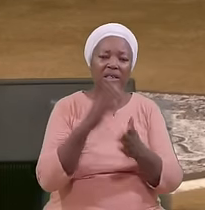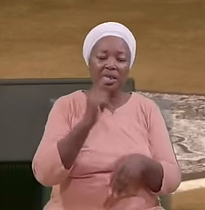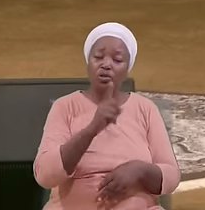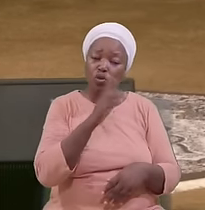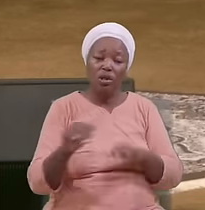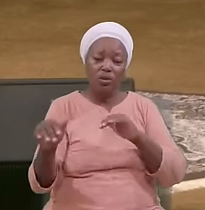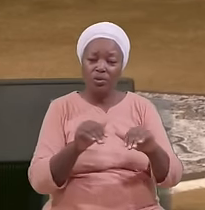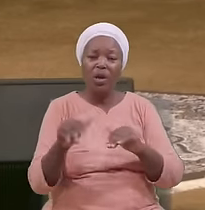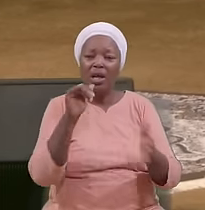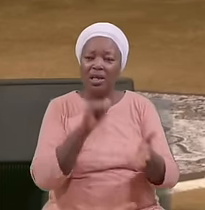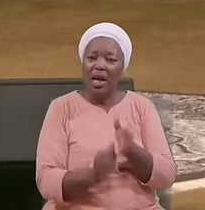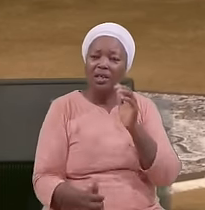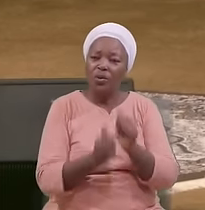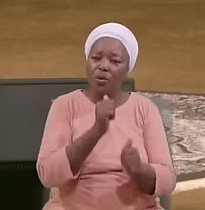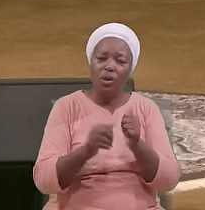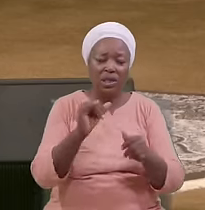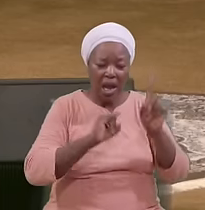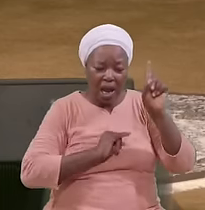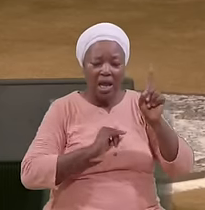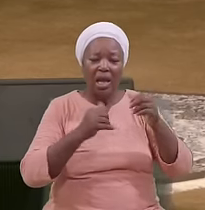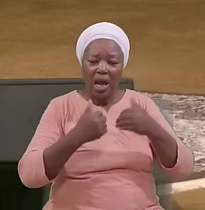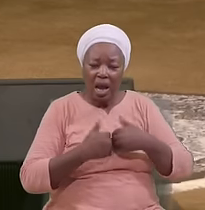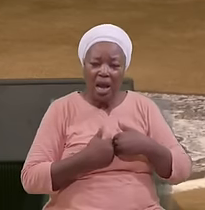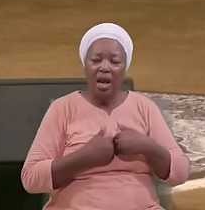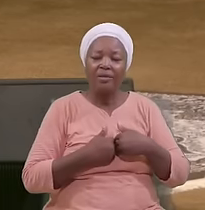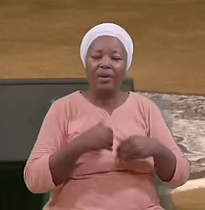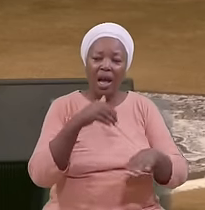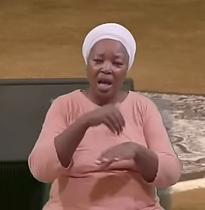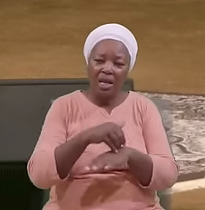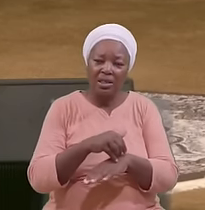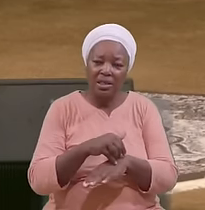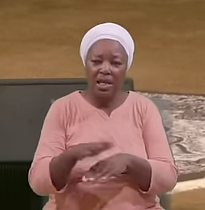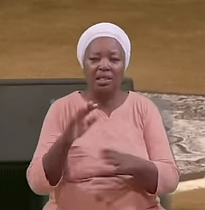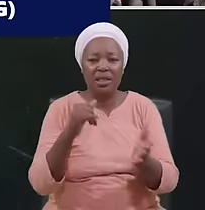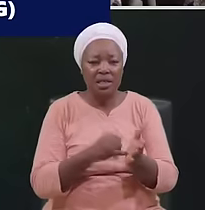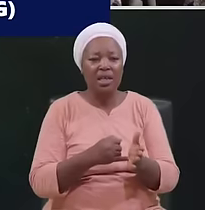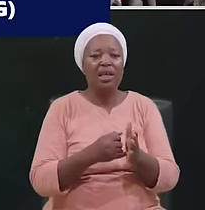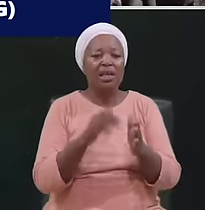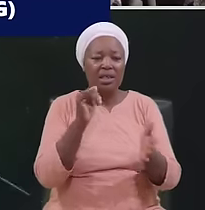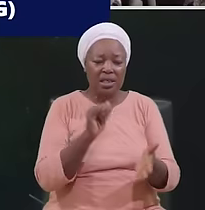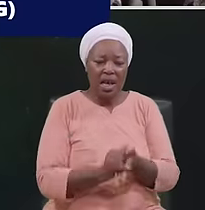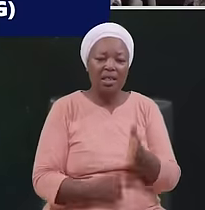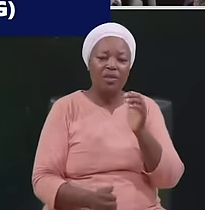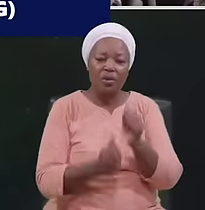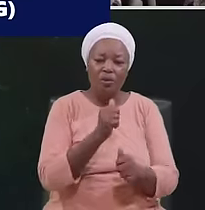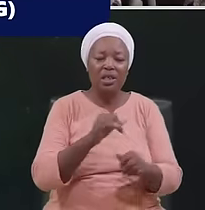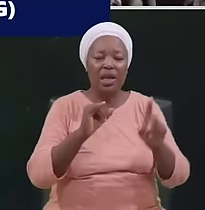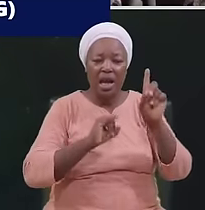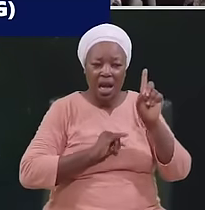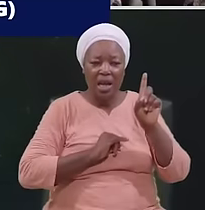accomplish that which I please. That which I